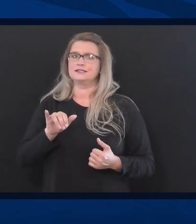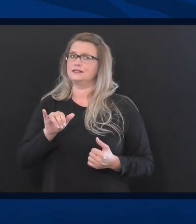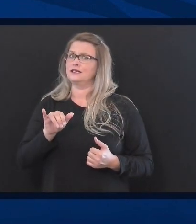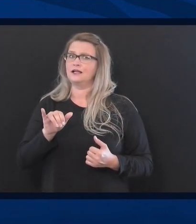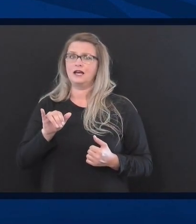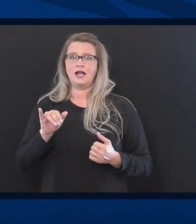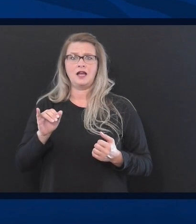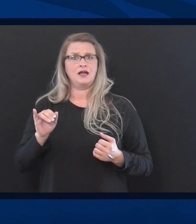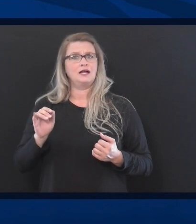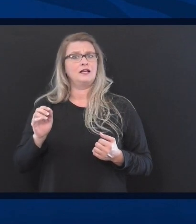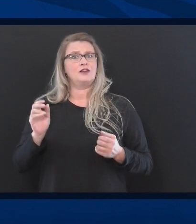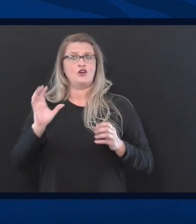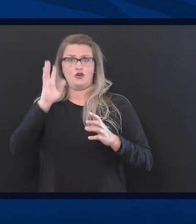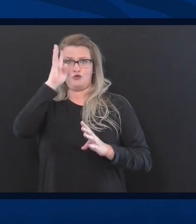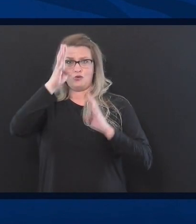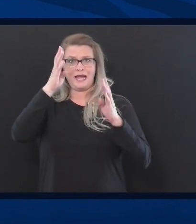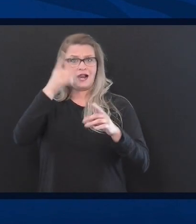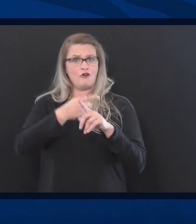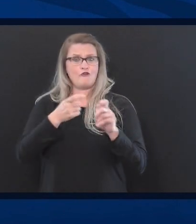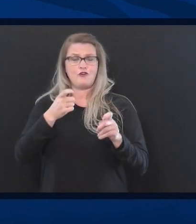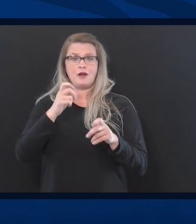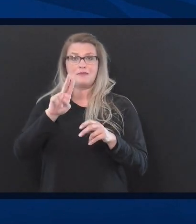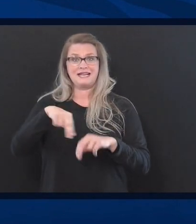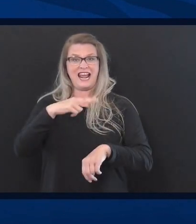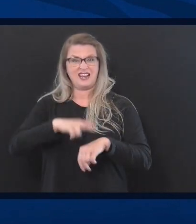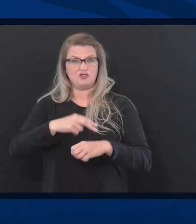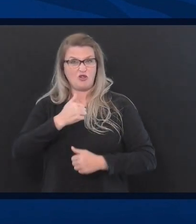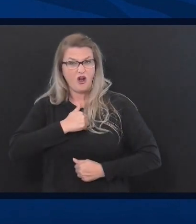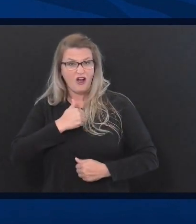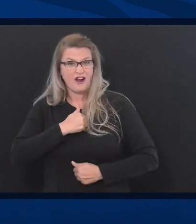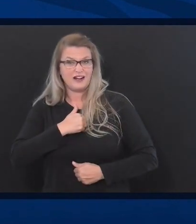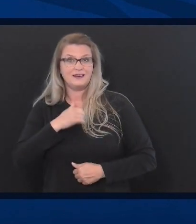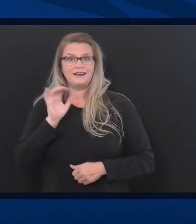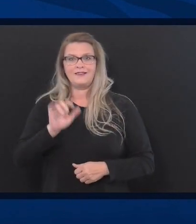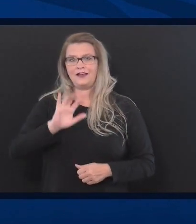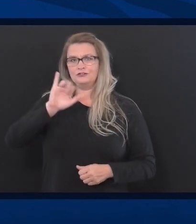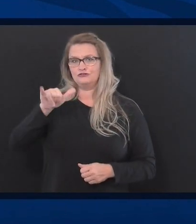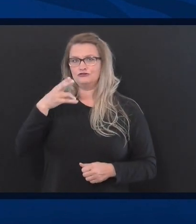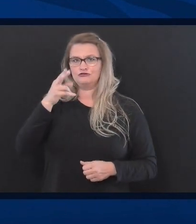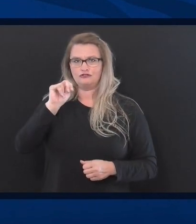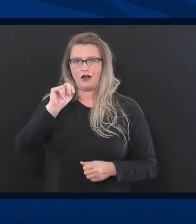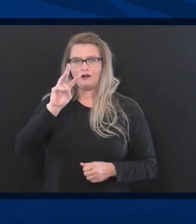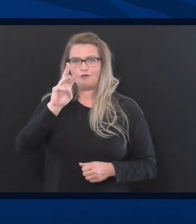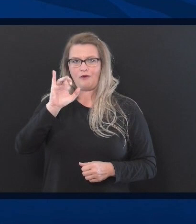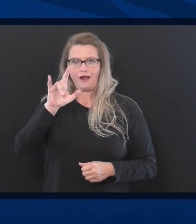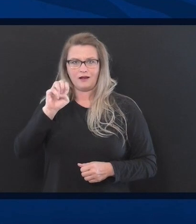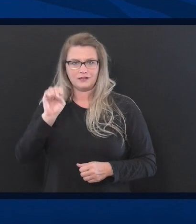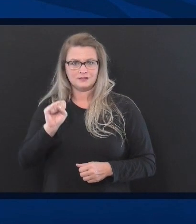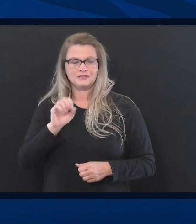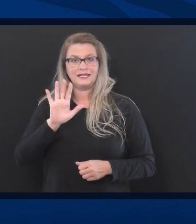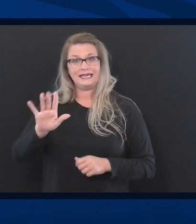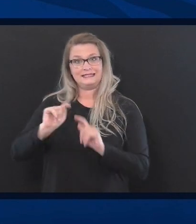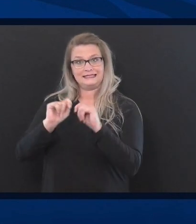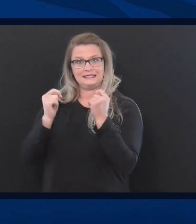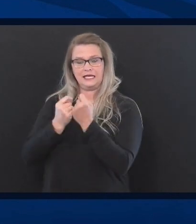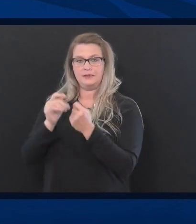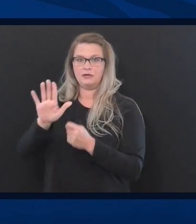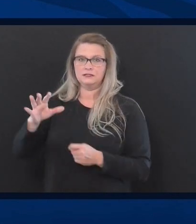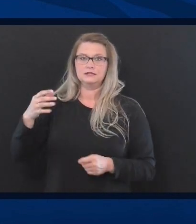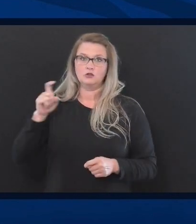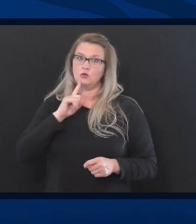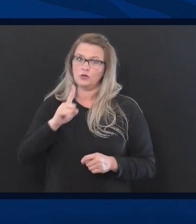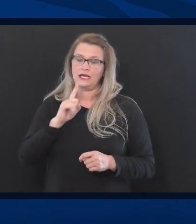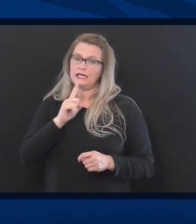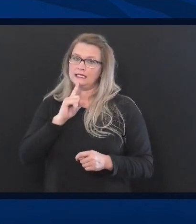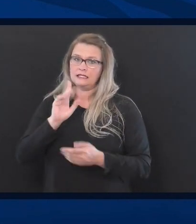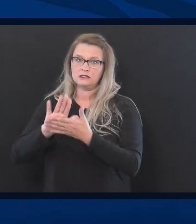work and commitment of our National Guards folks. So this is John Wiles and the team, and I want to give credit to him and them, and